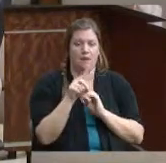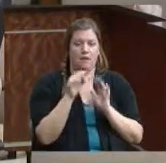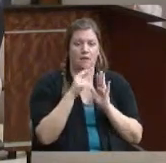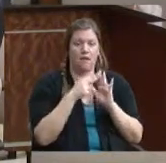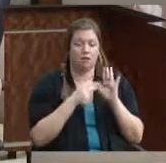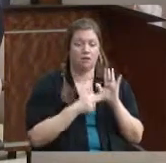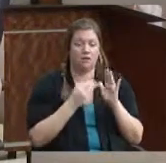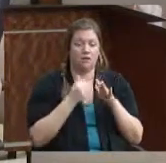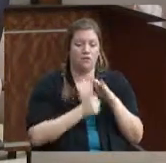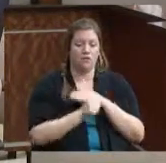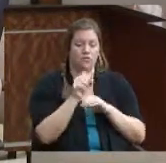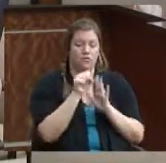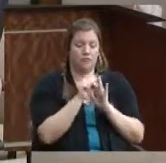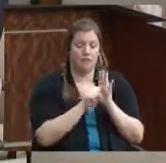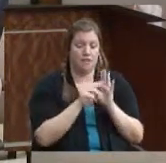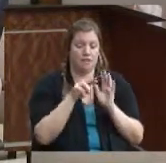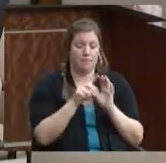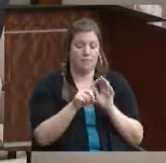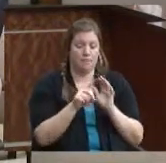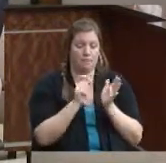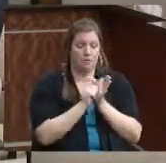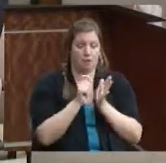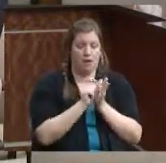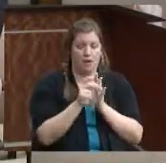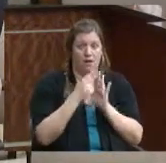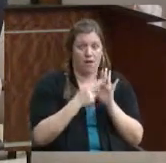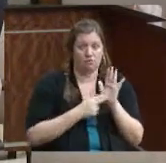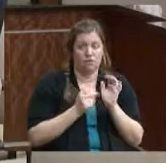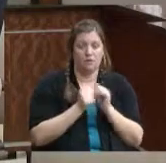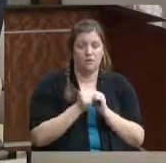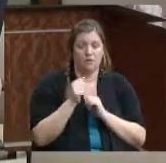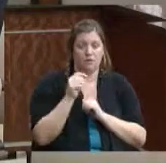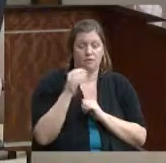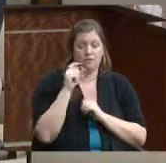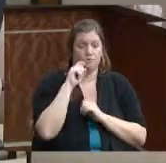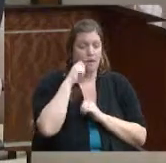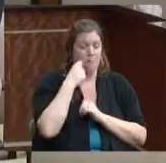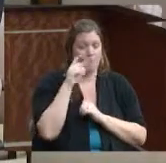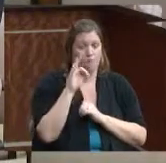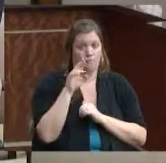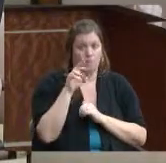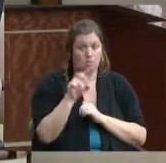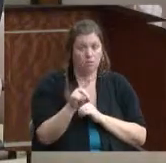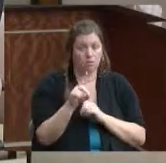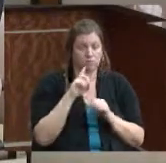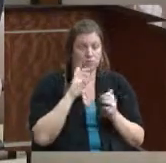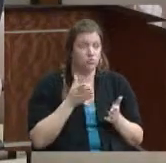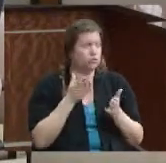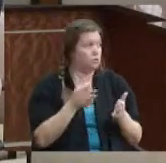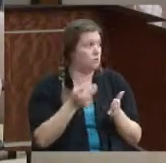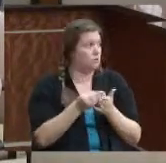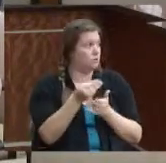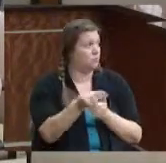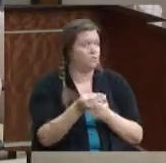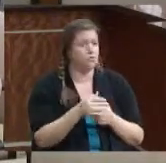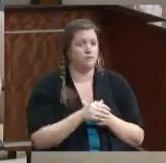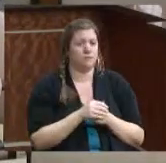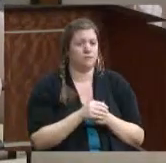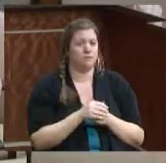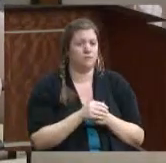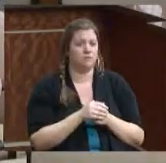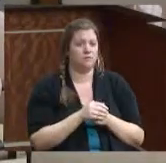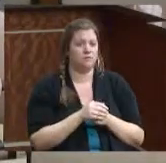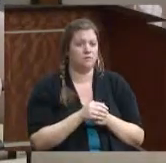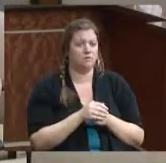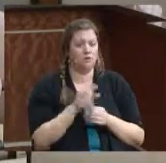under their State of Maryland contract, we were able to ride this contract, and that's where we're recommending that we purchase this vehicle. It will be